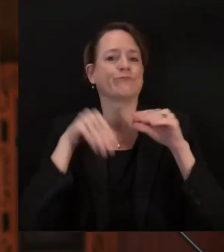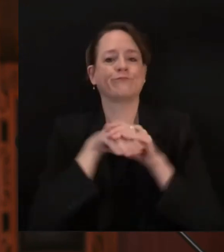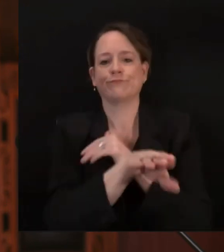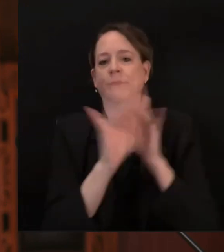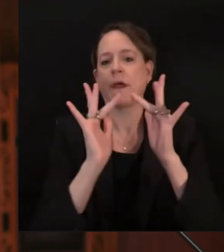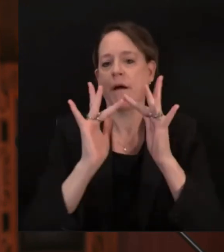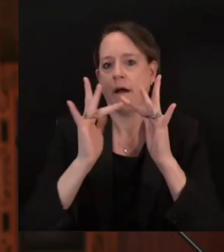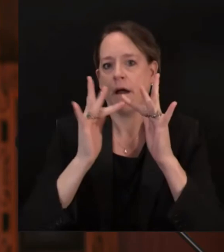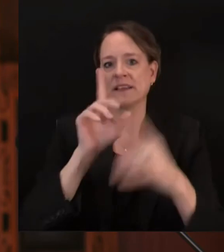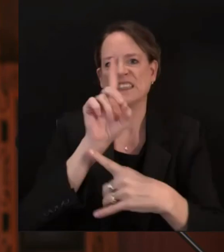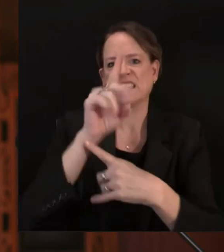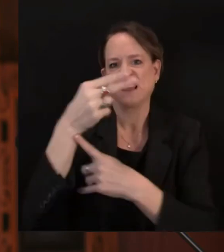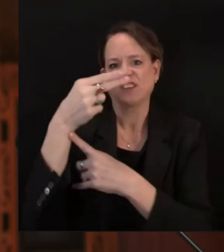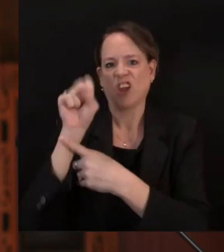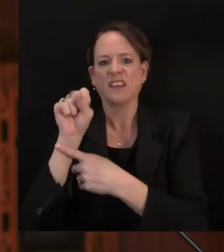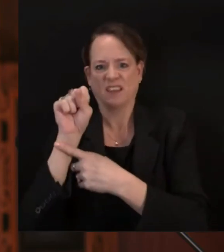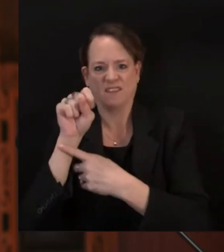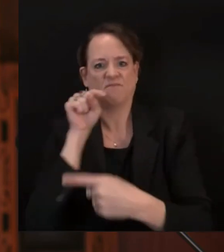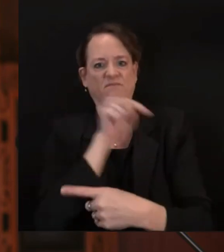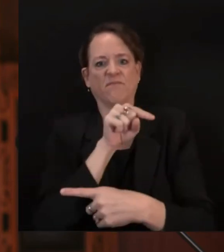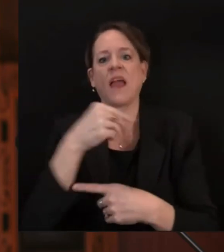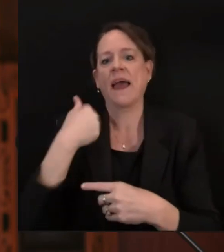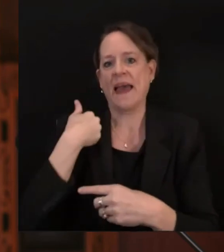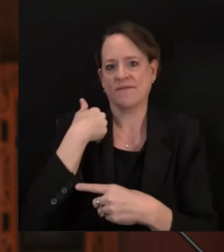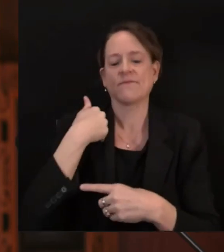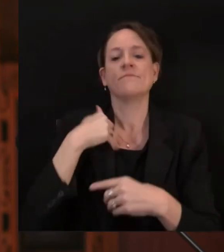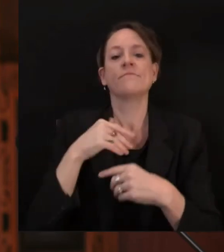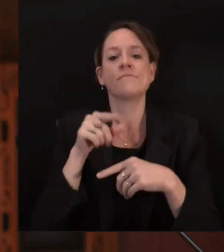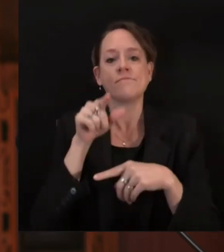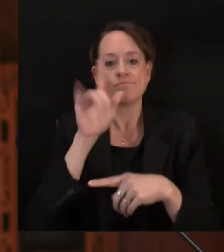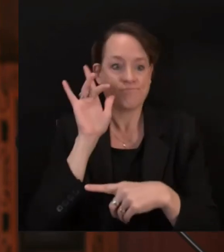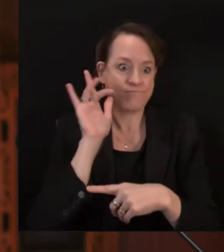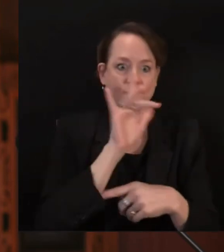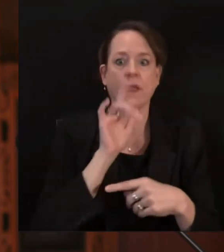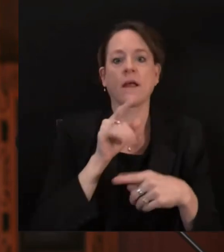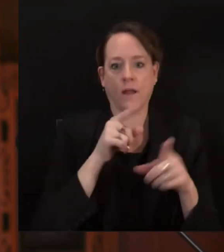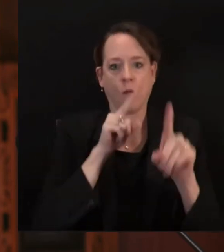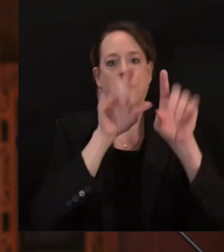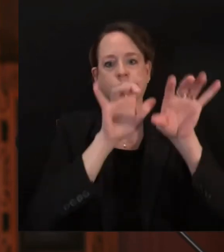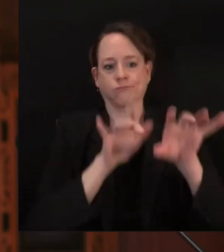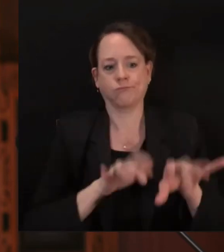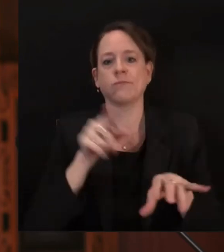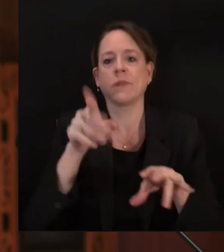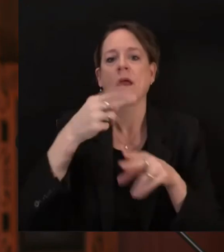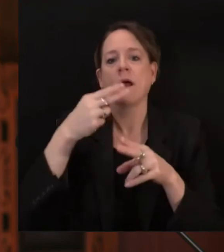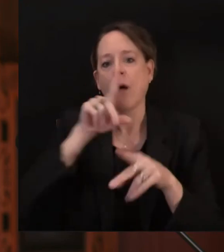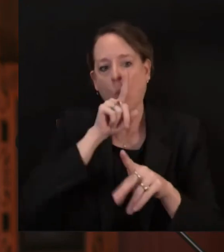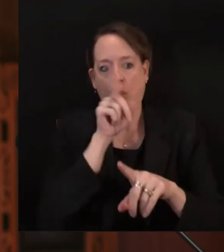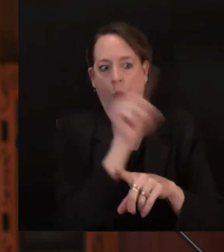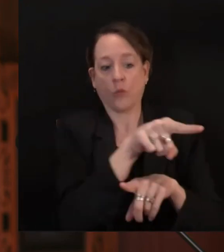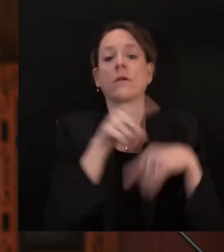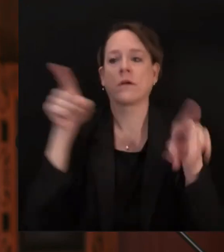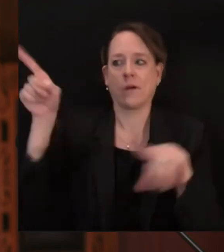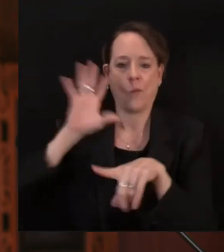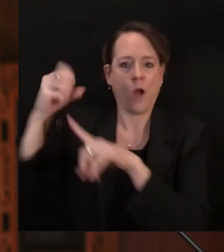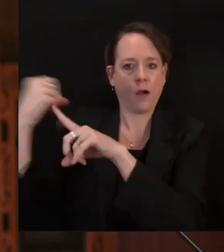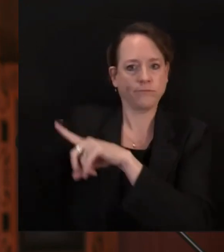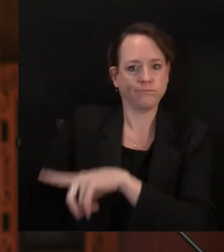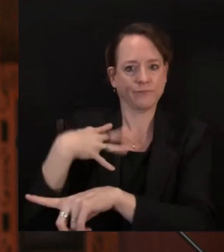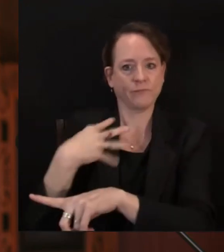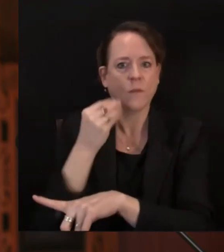DHS site, it will be shipped directly to your home. The kit will include detailed instructions on next steps, which